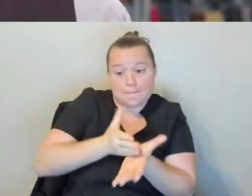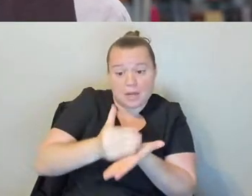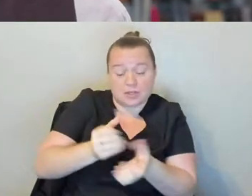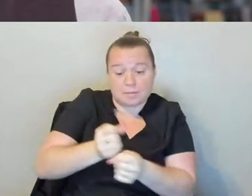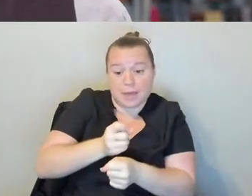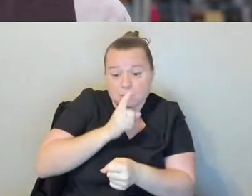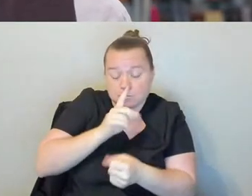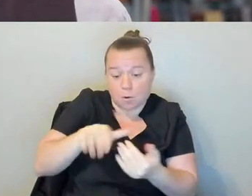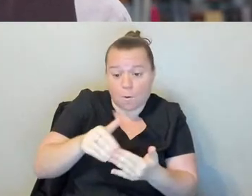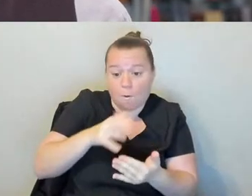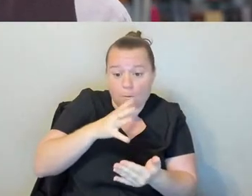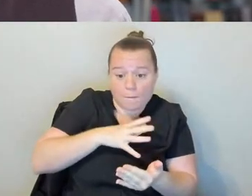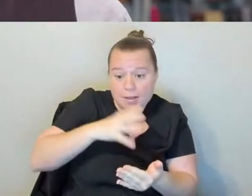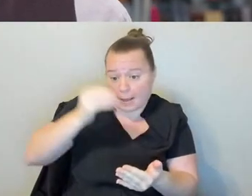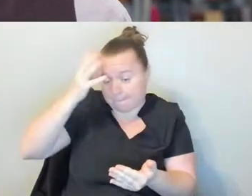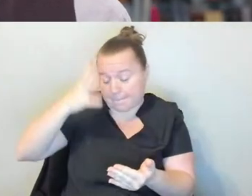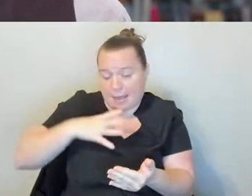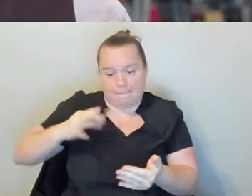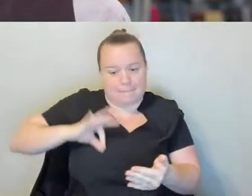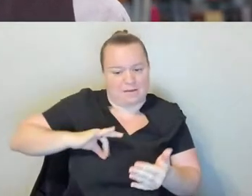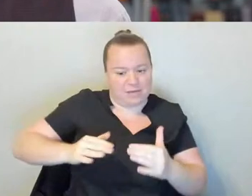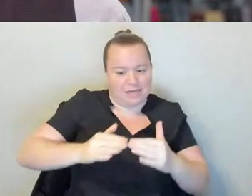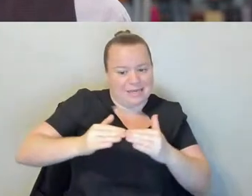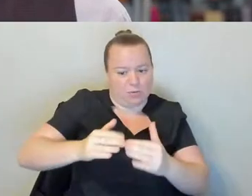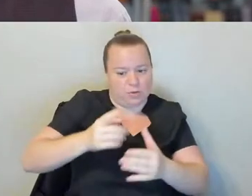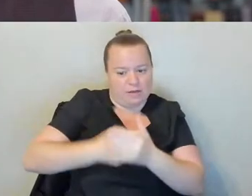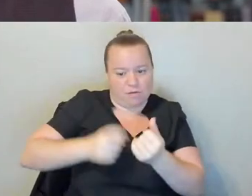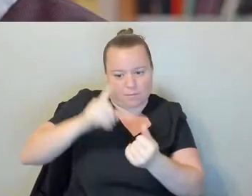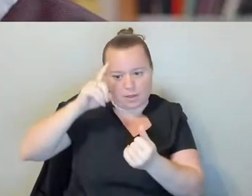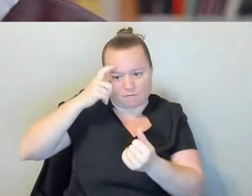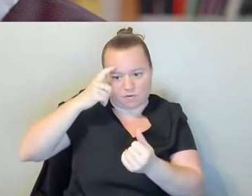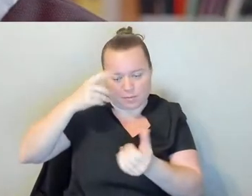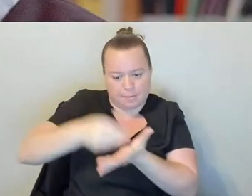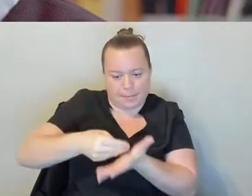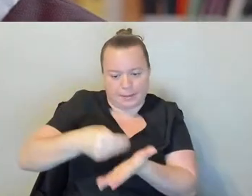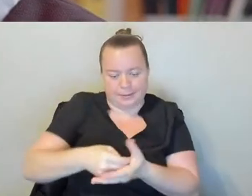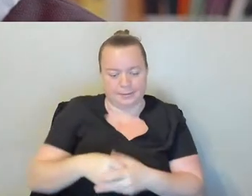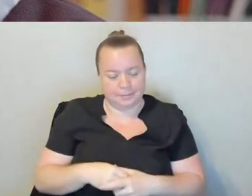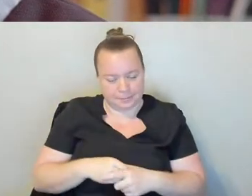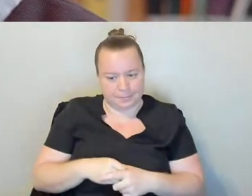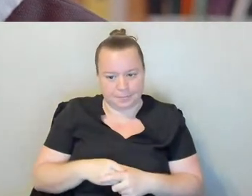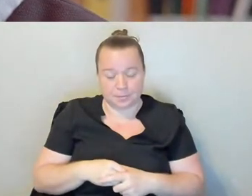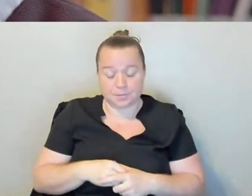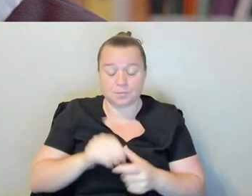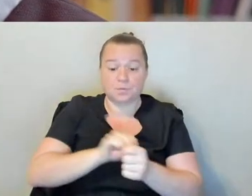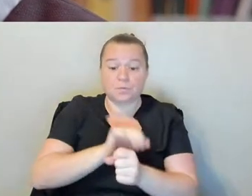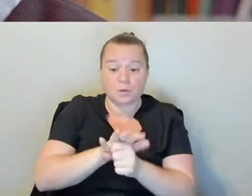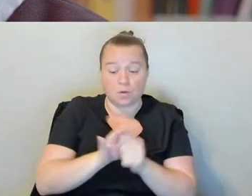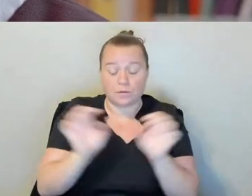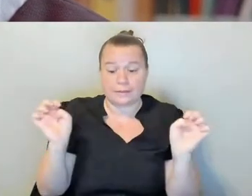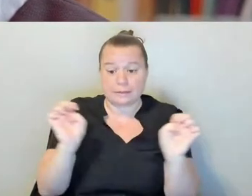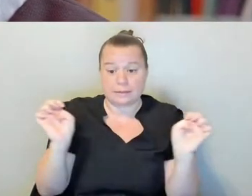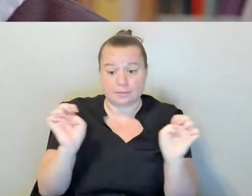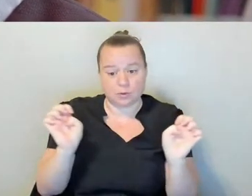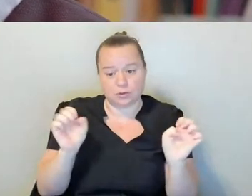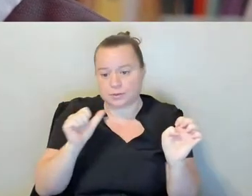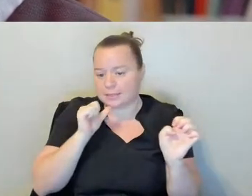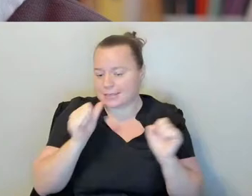men benefit equally from government spending. The COVID crisis has not been gender